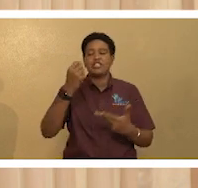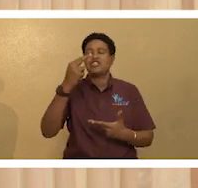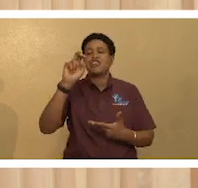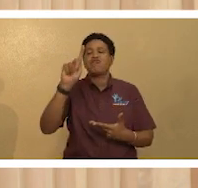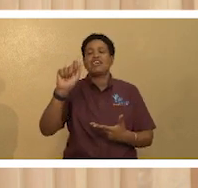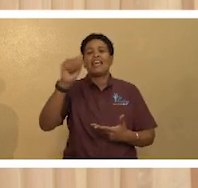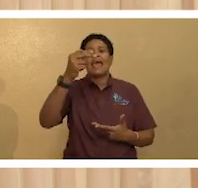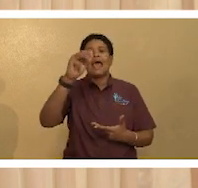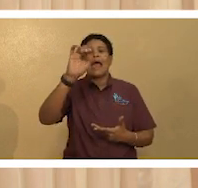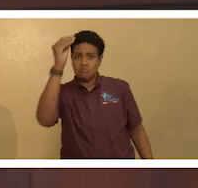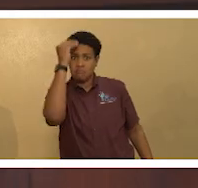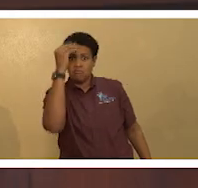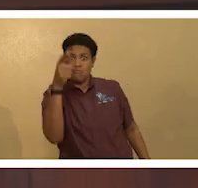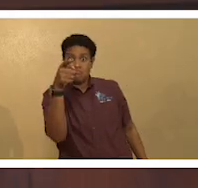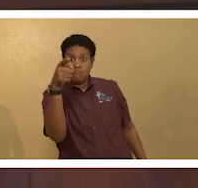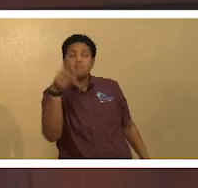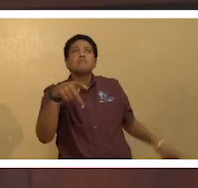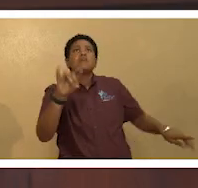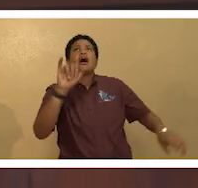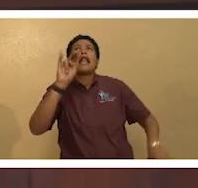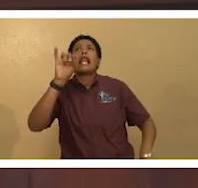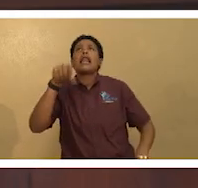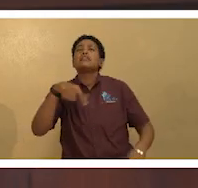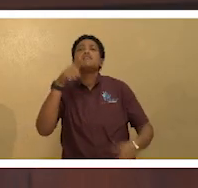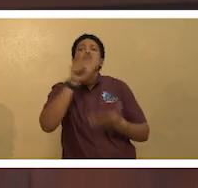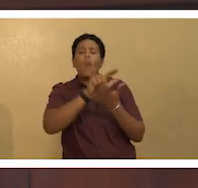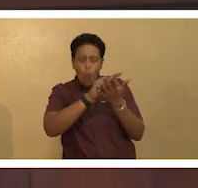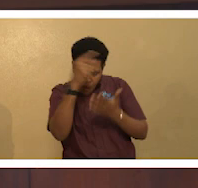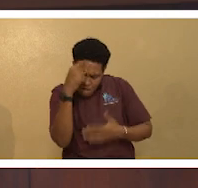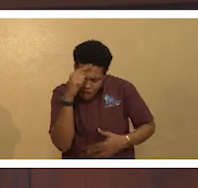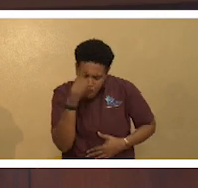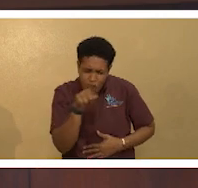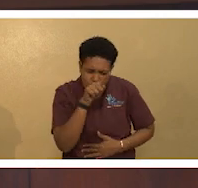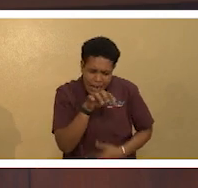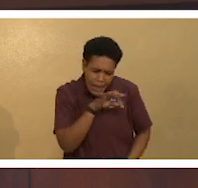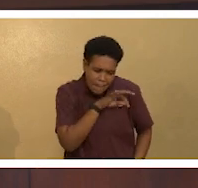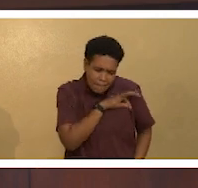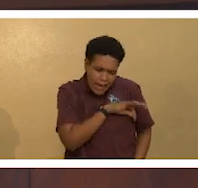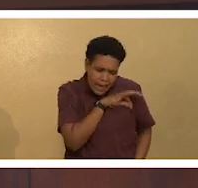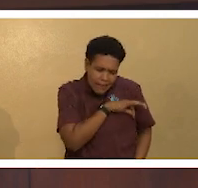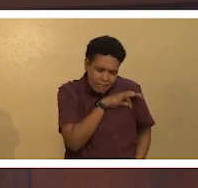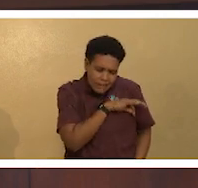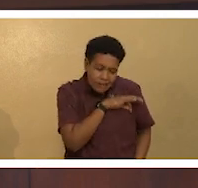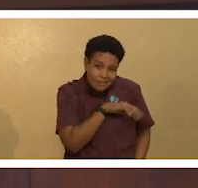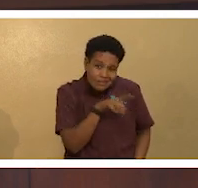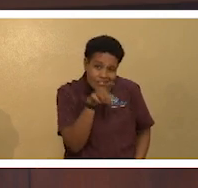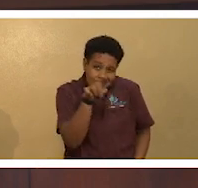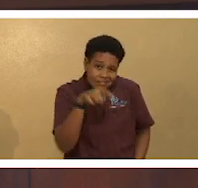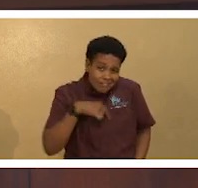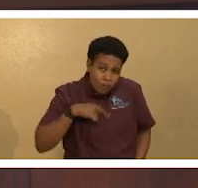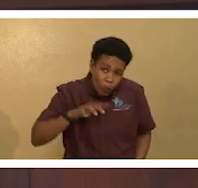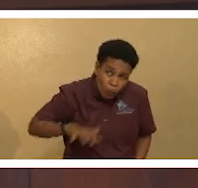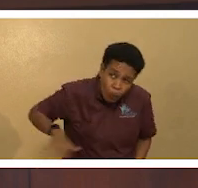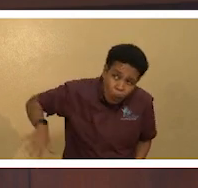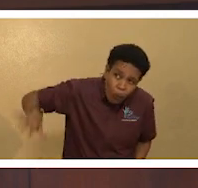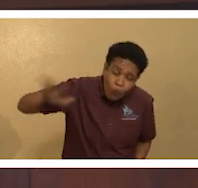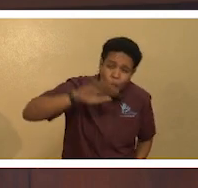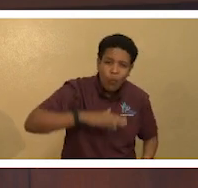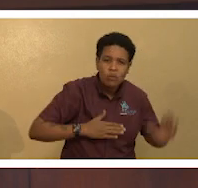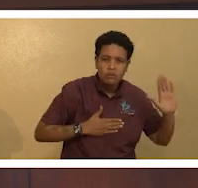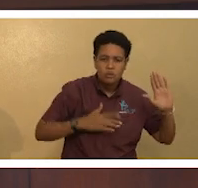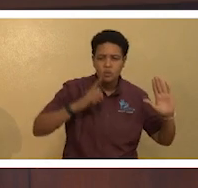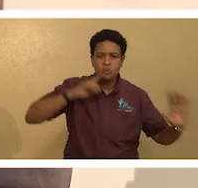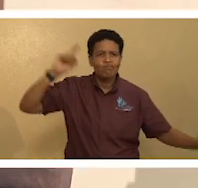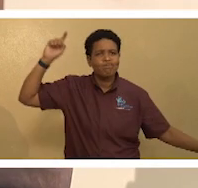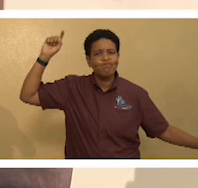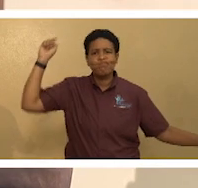a new NIDS bill. This NIDS bill is beneficial to every citizen. It will be a game